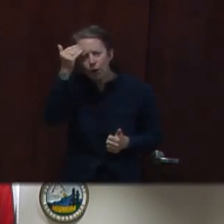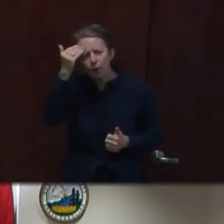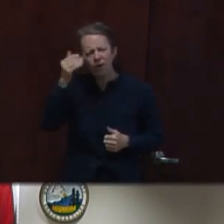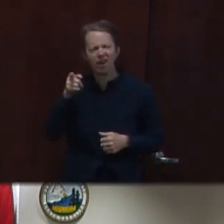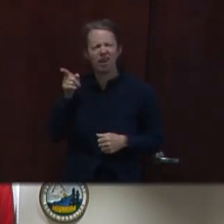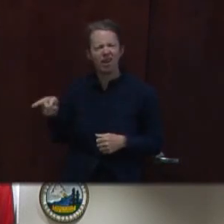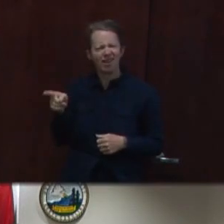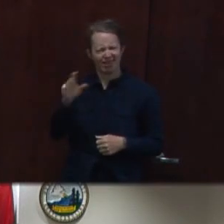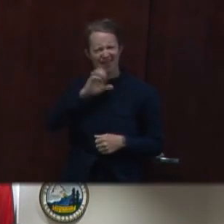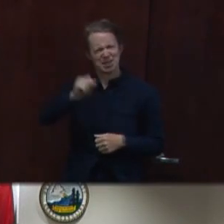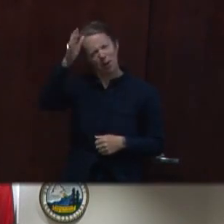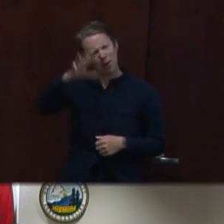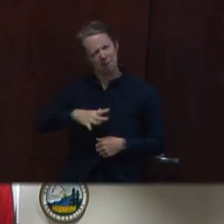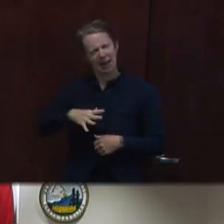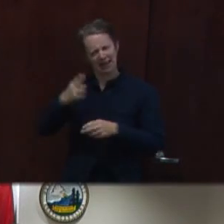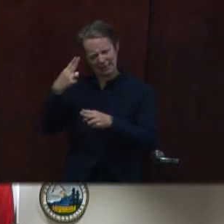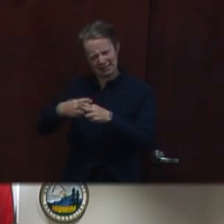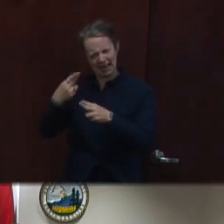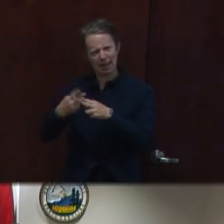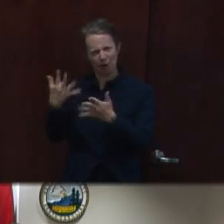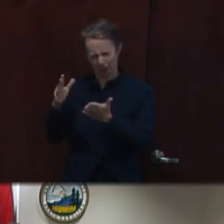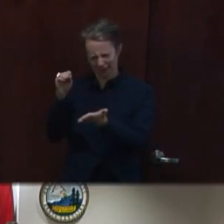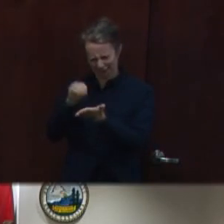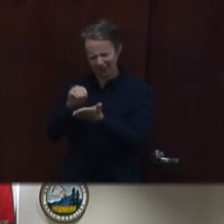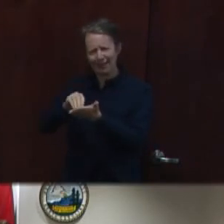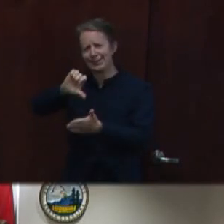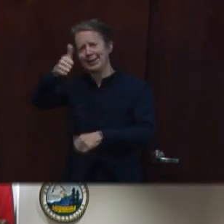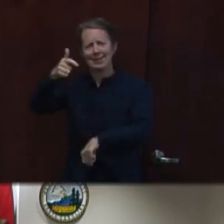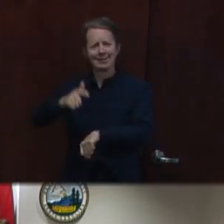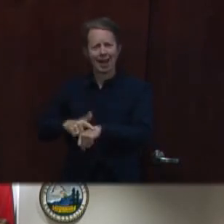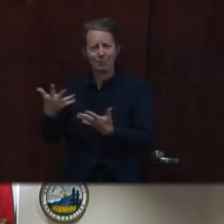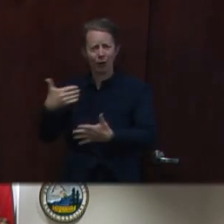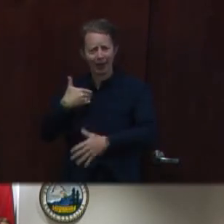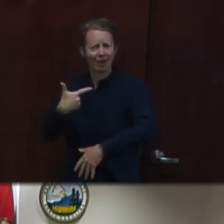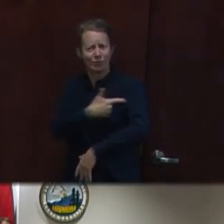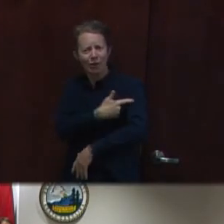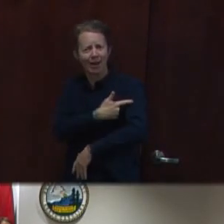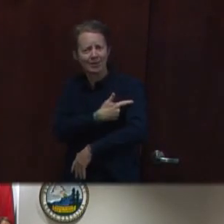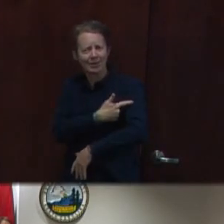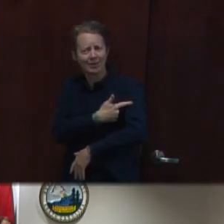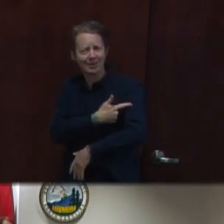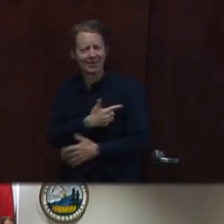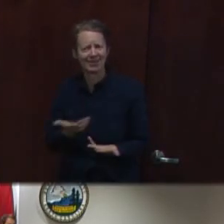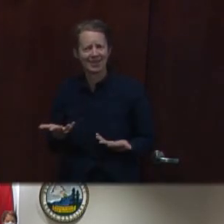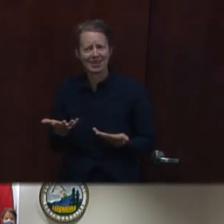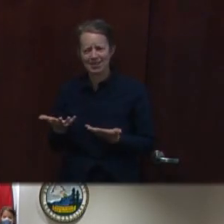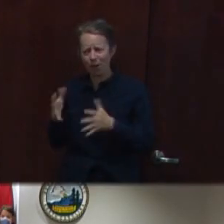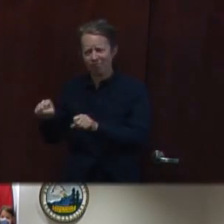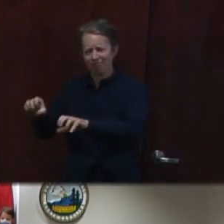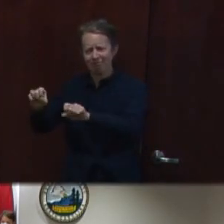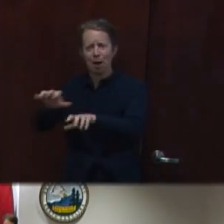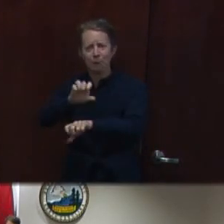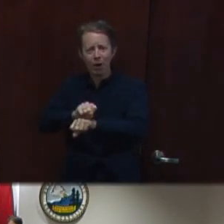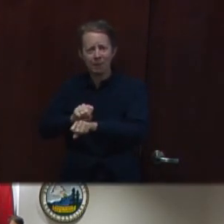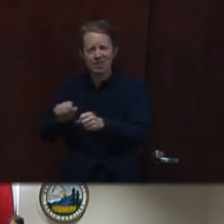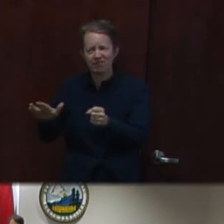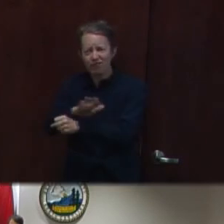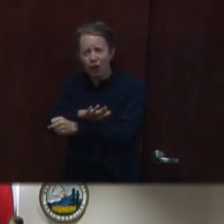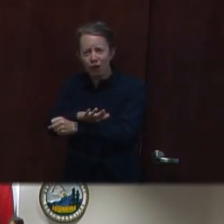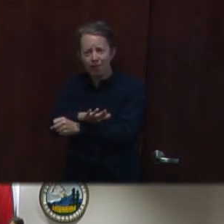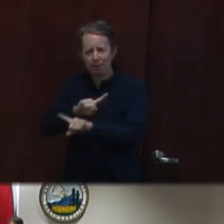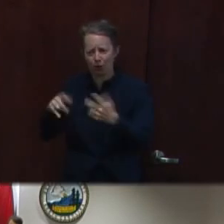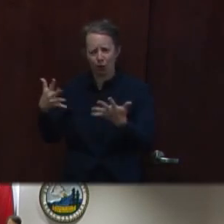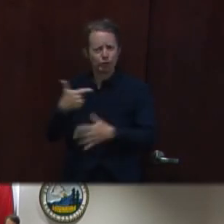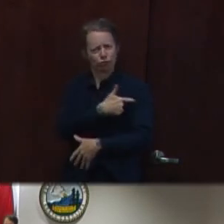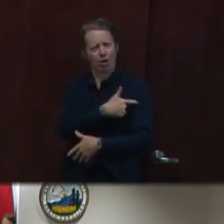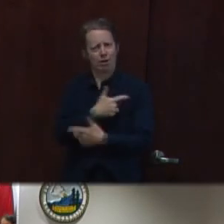old man's already gotten his shot, and he's got 8 more locations tied up? But, you know, how do